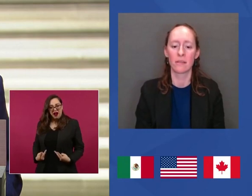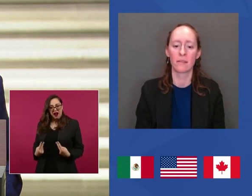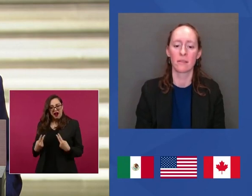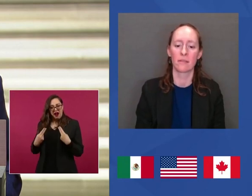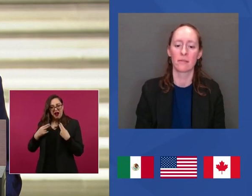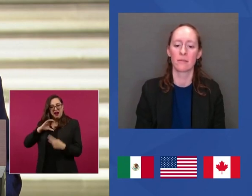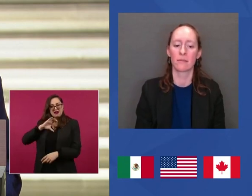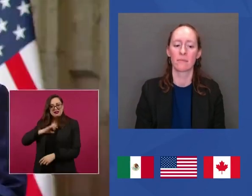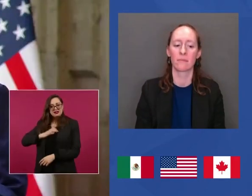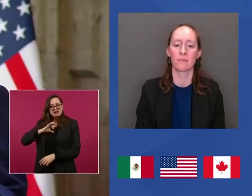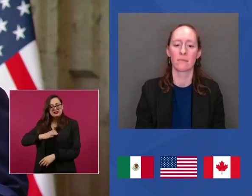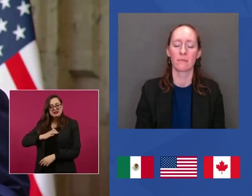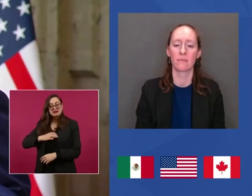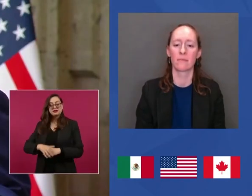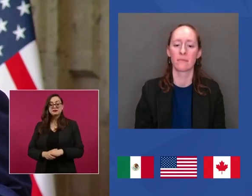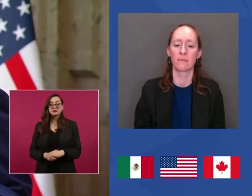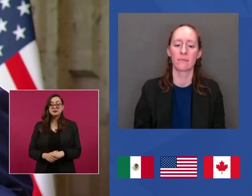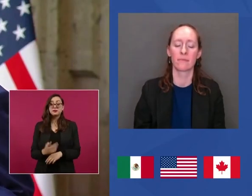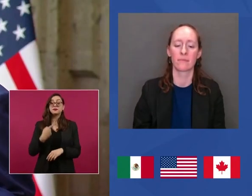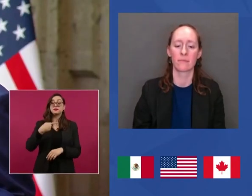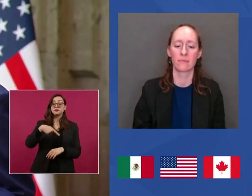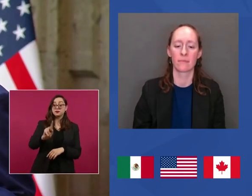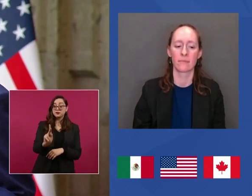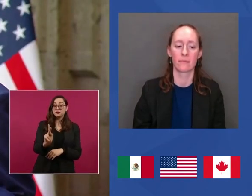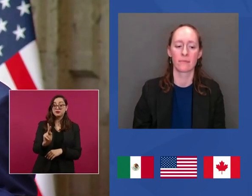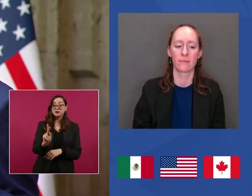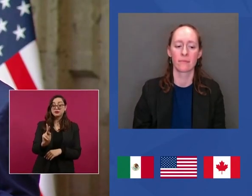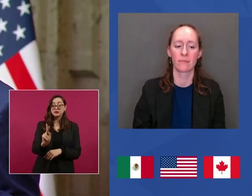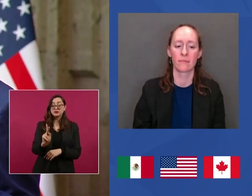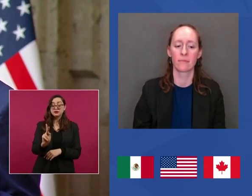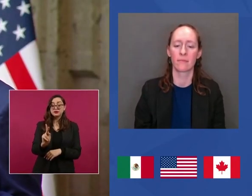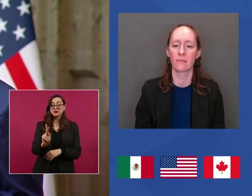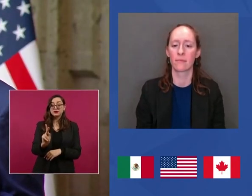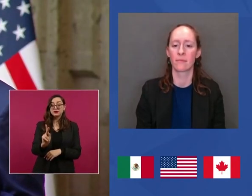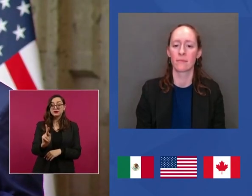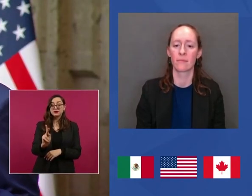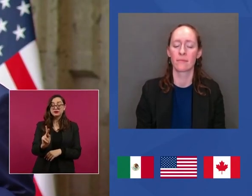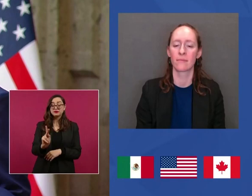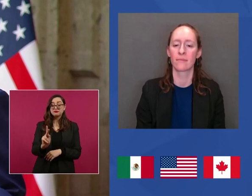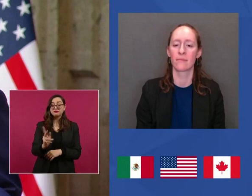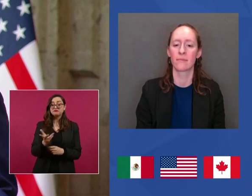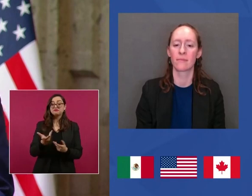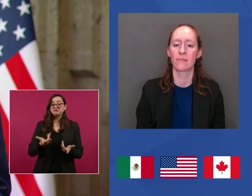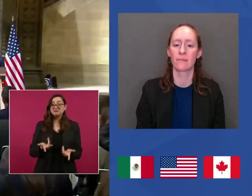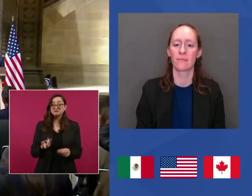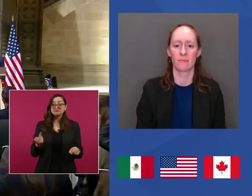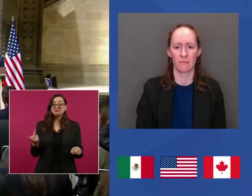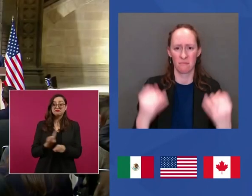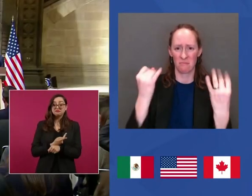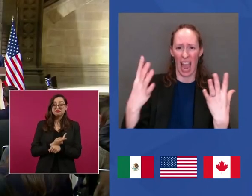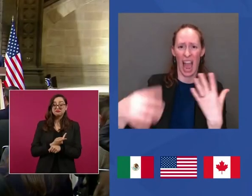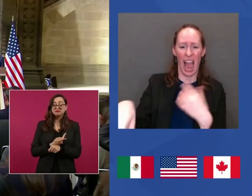cancer-causing substances in those devices people smoke with. However,